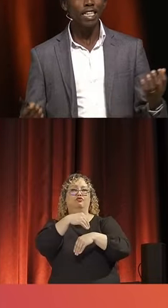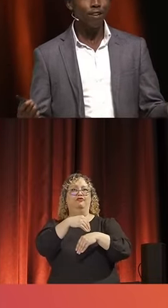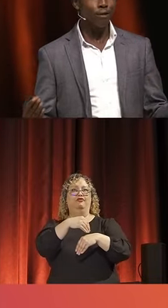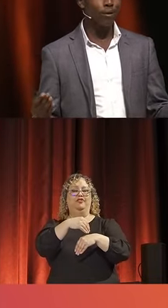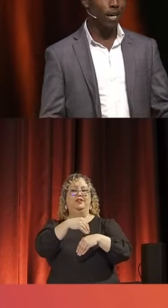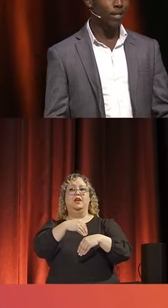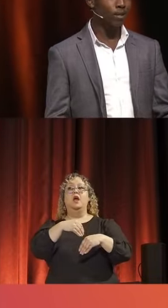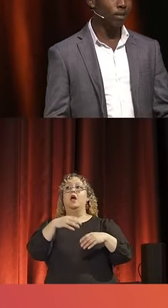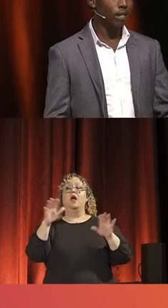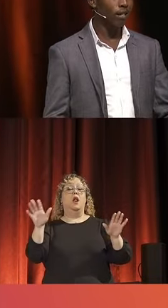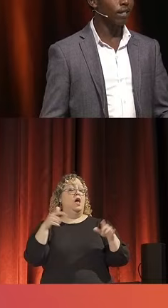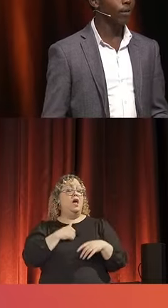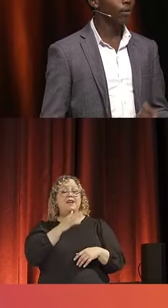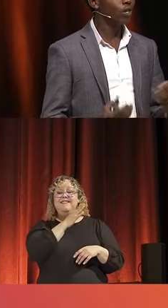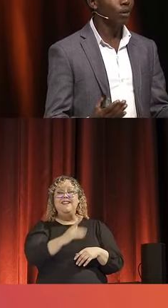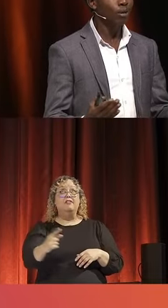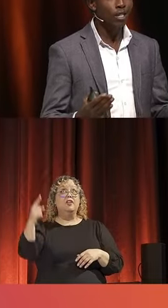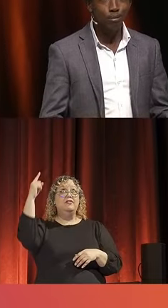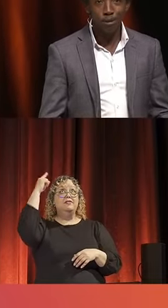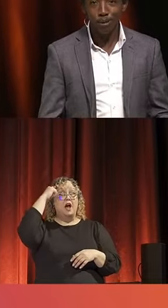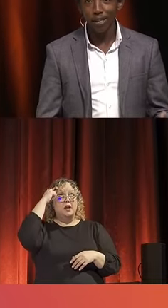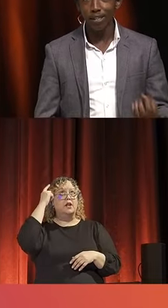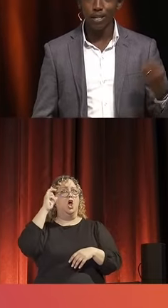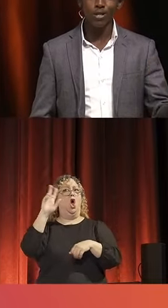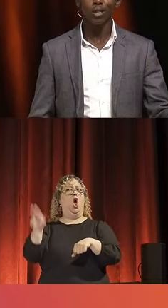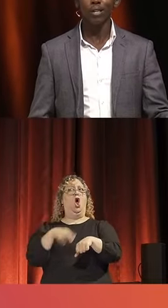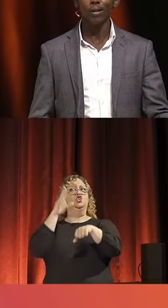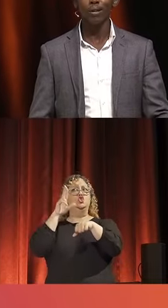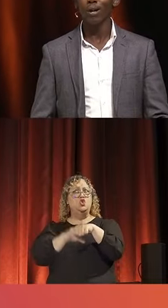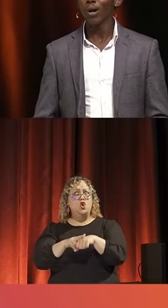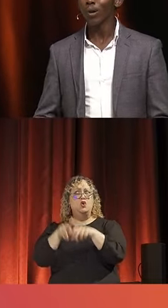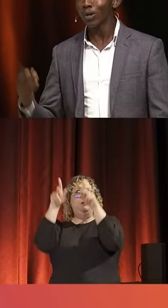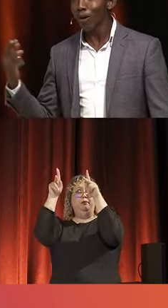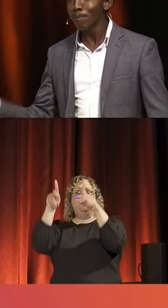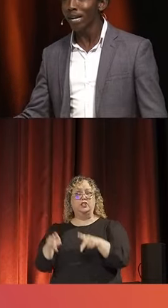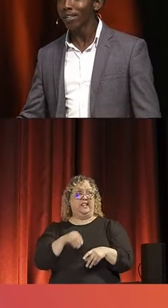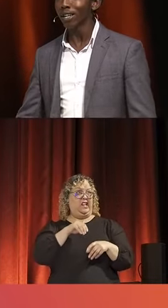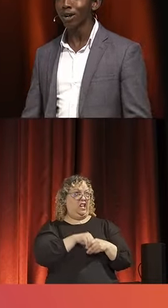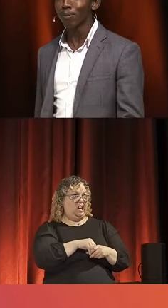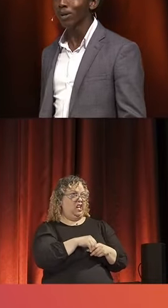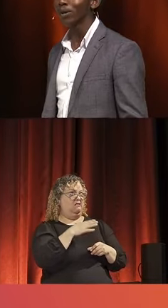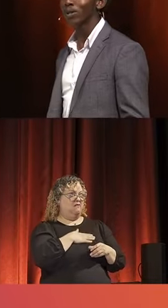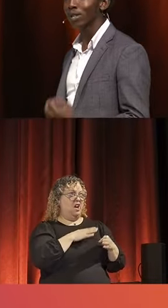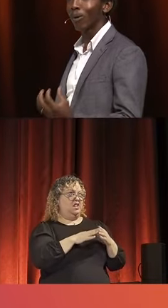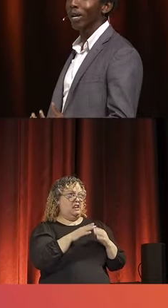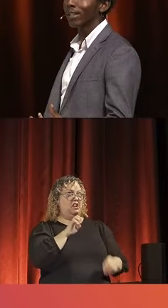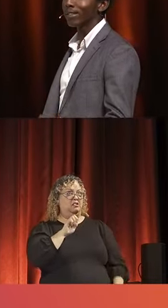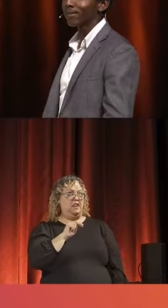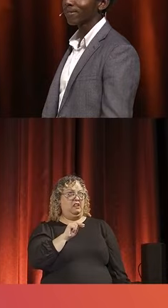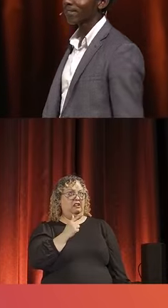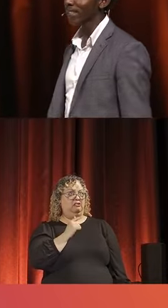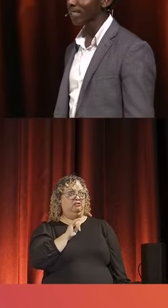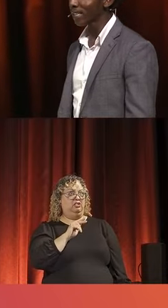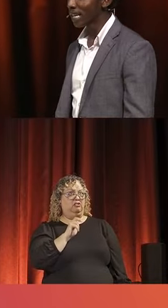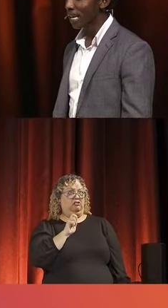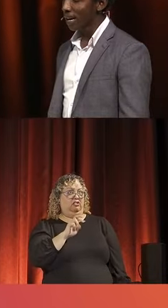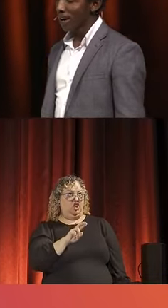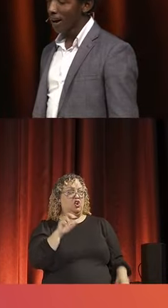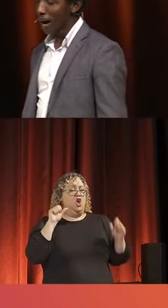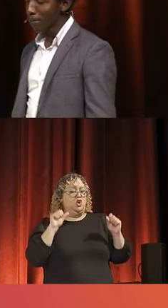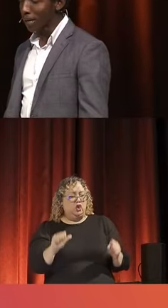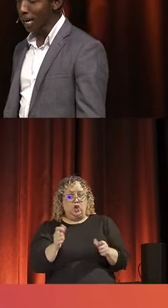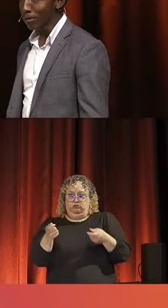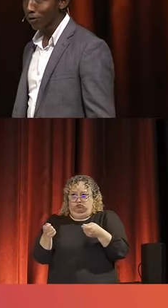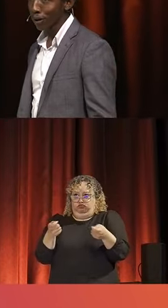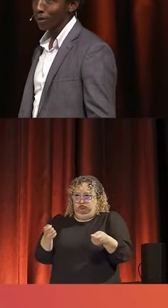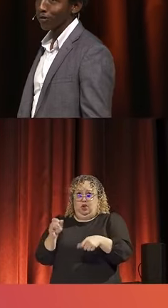it had never occurred to me that a normal human being, an engineer, could command a computer to their will.